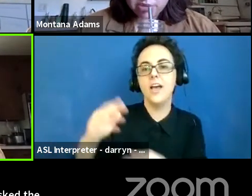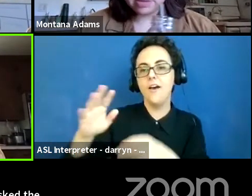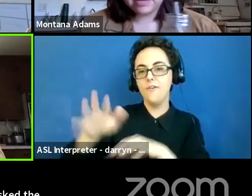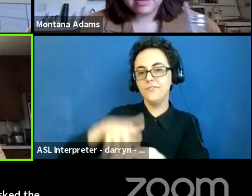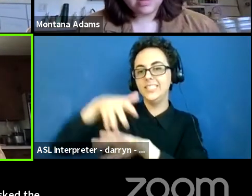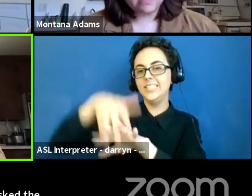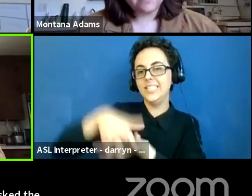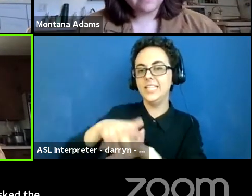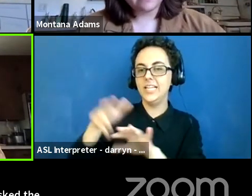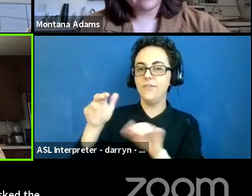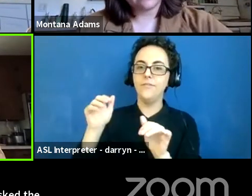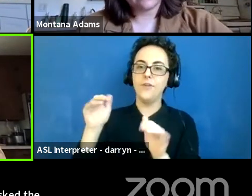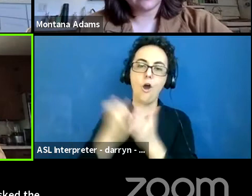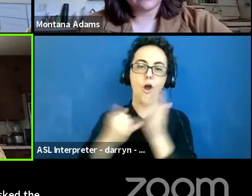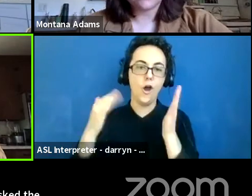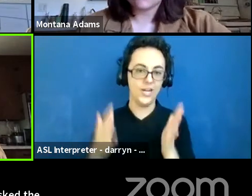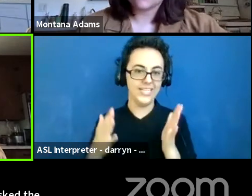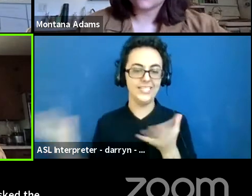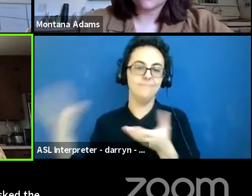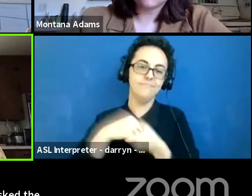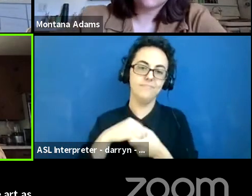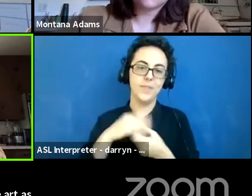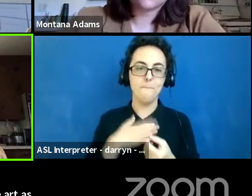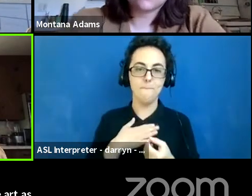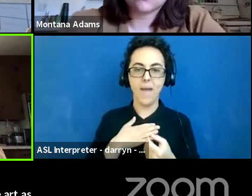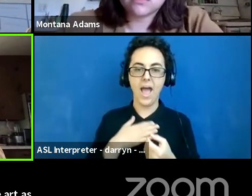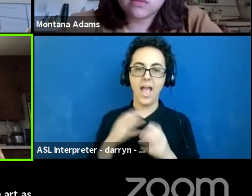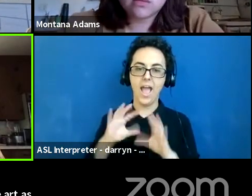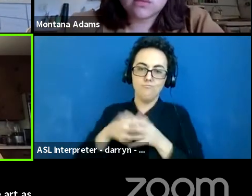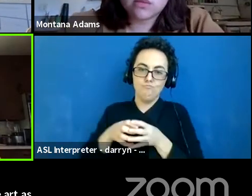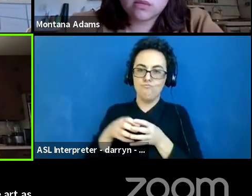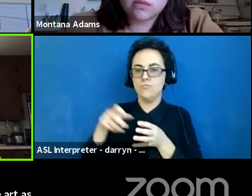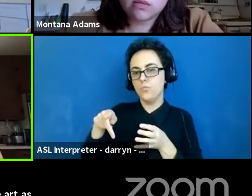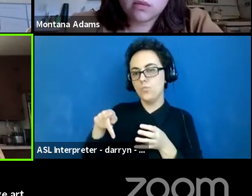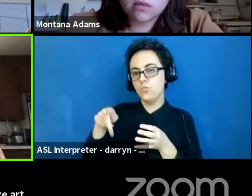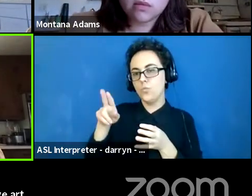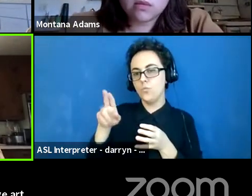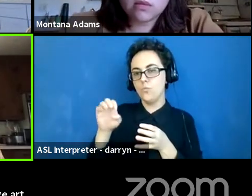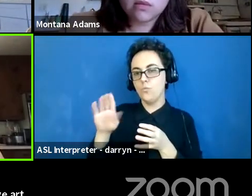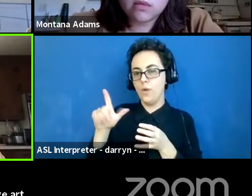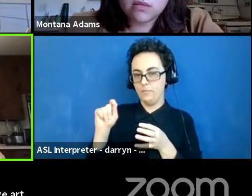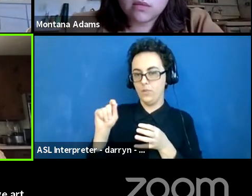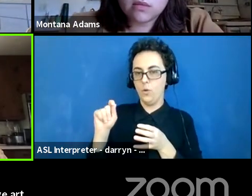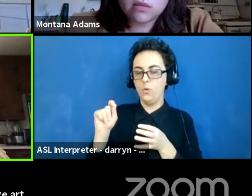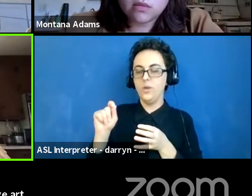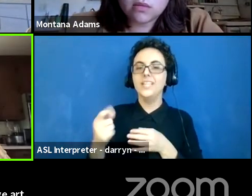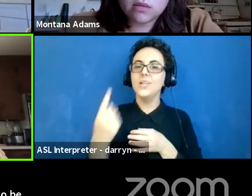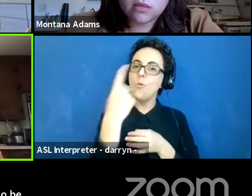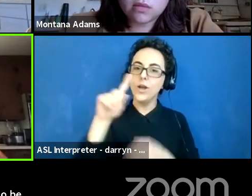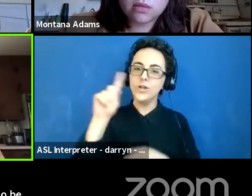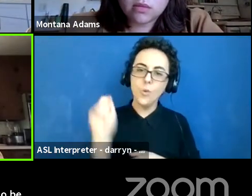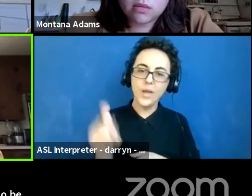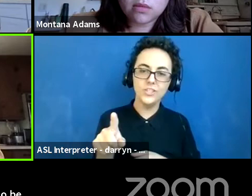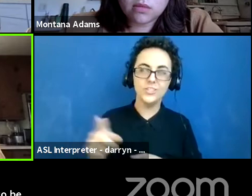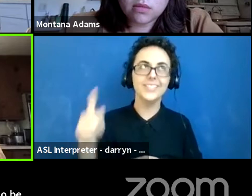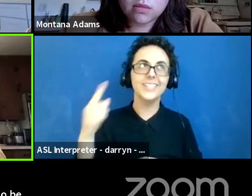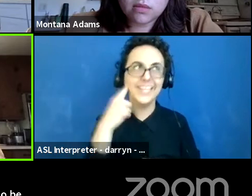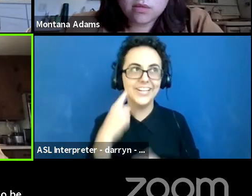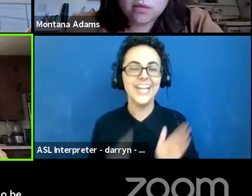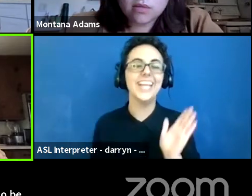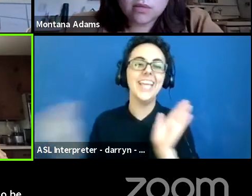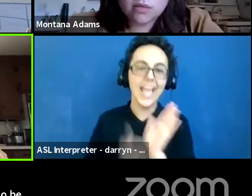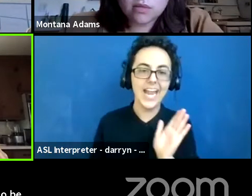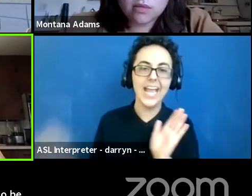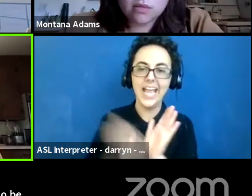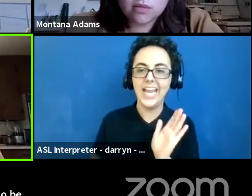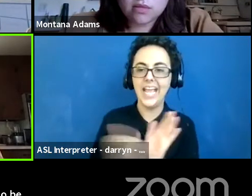Native art Native art? And this is, you know, there seems to be, to me, an obvious